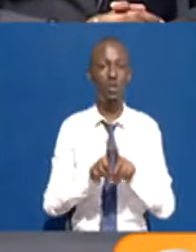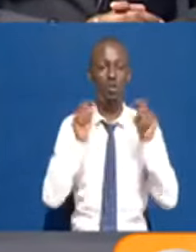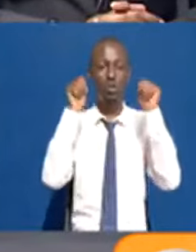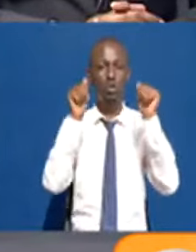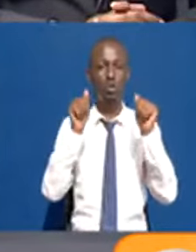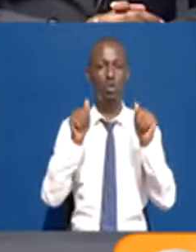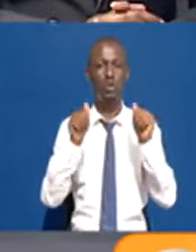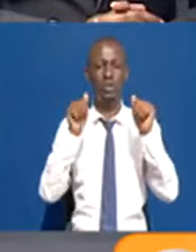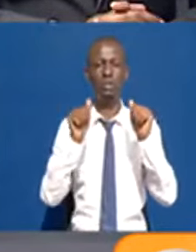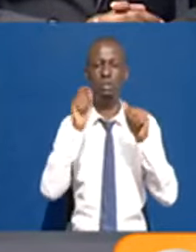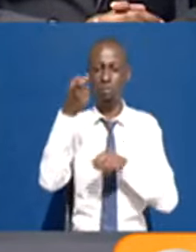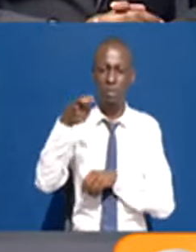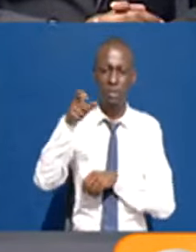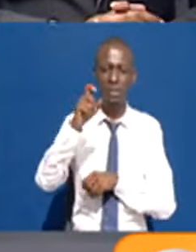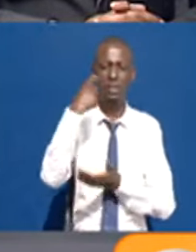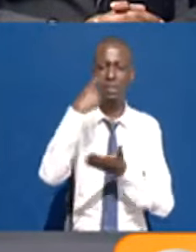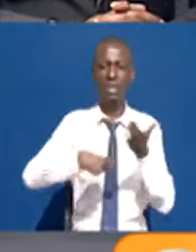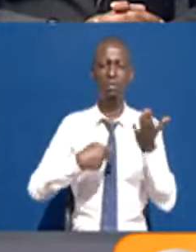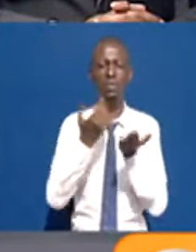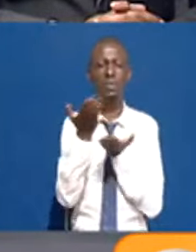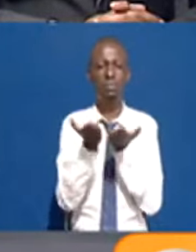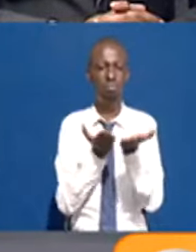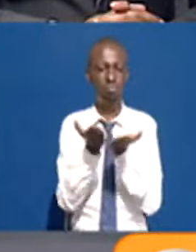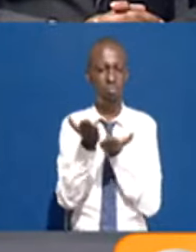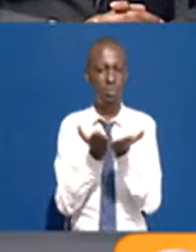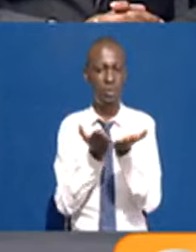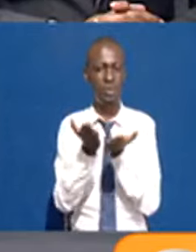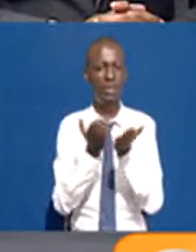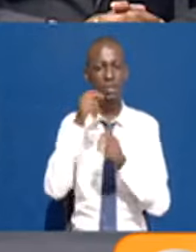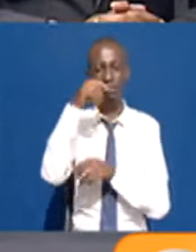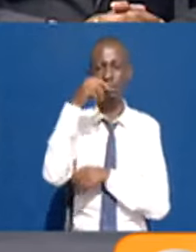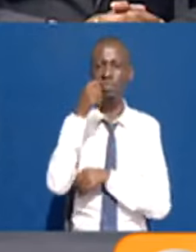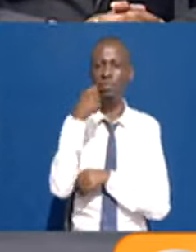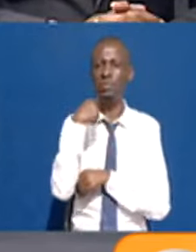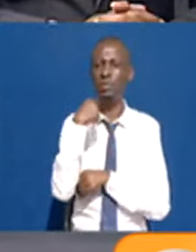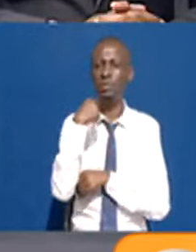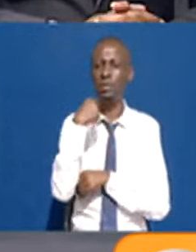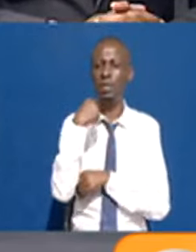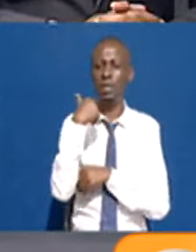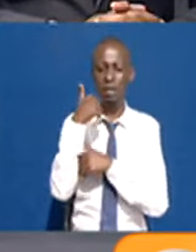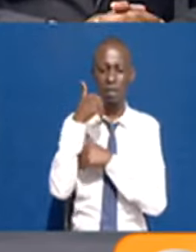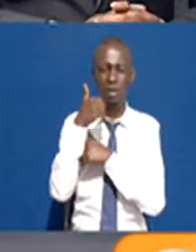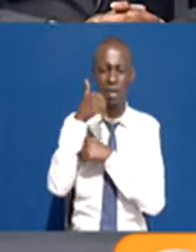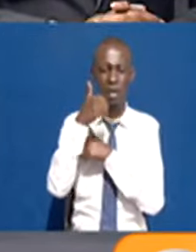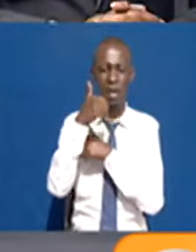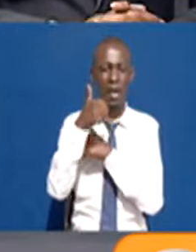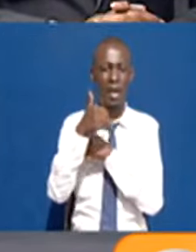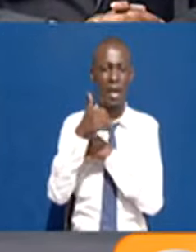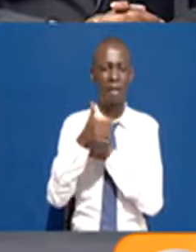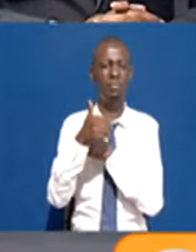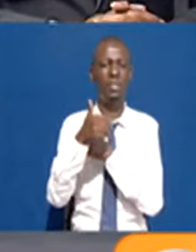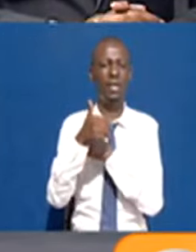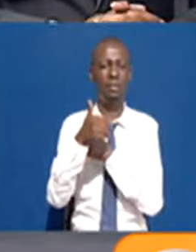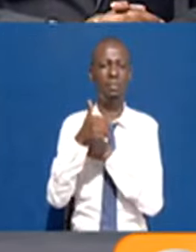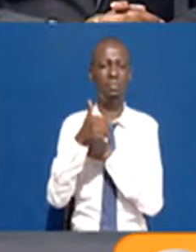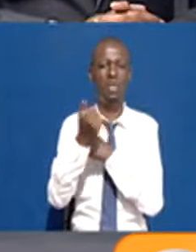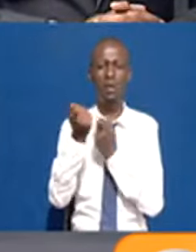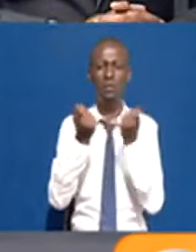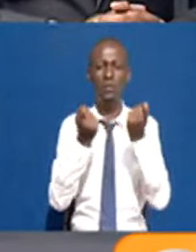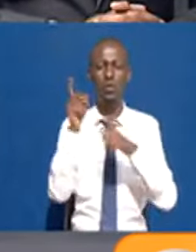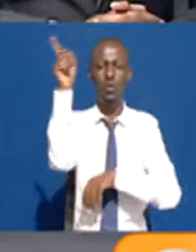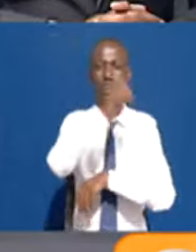accessing government services. The notice was to get revised just days later. Reason for the revision? We